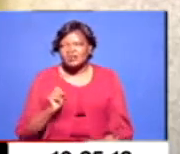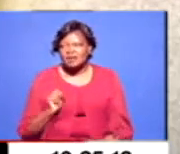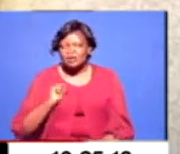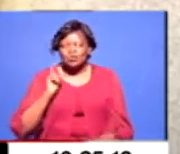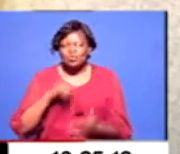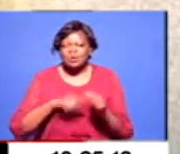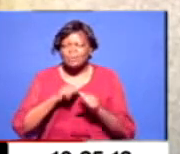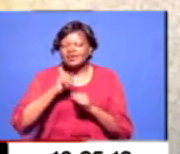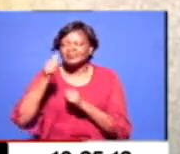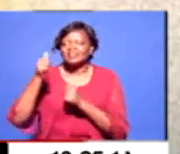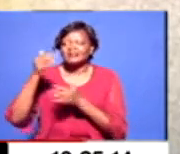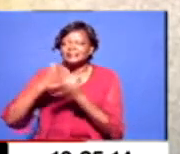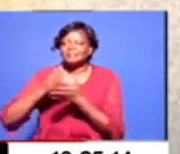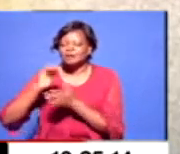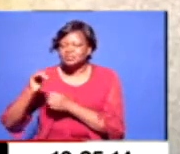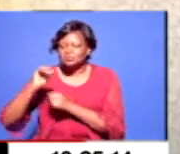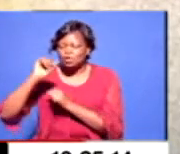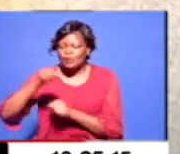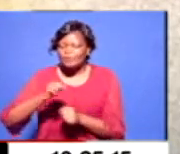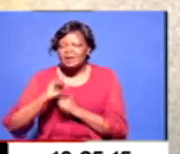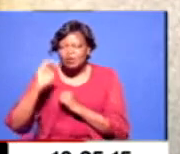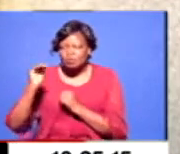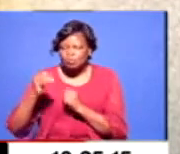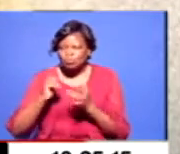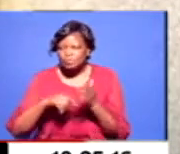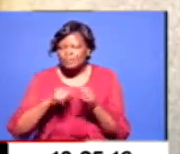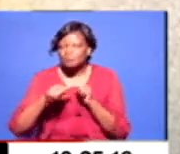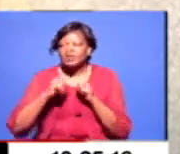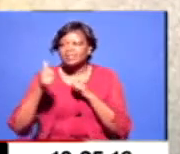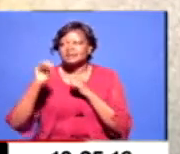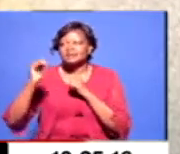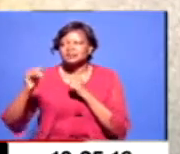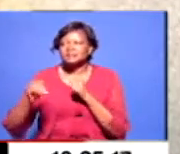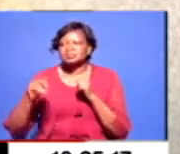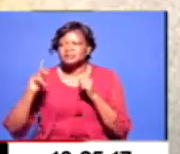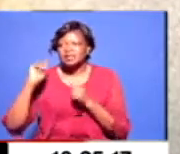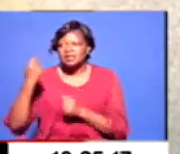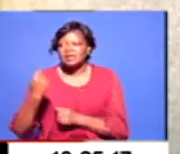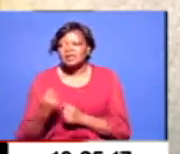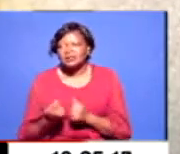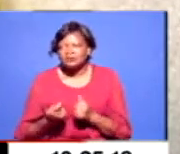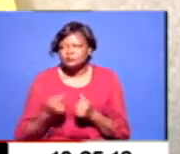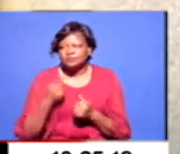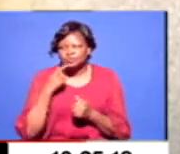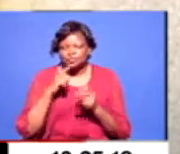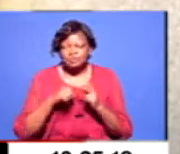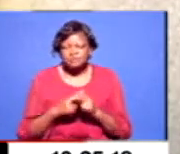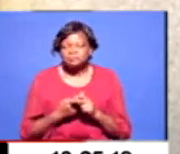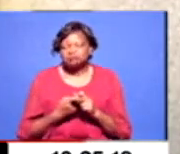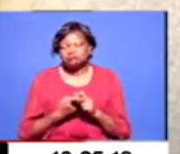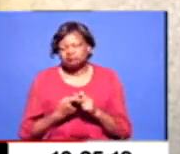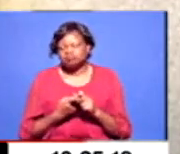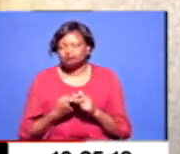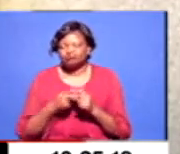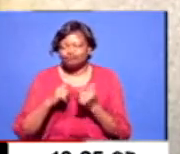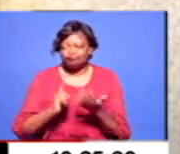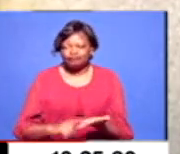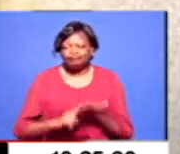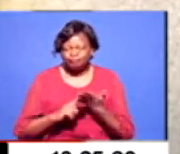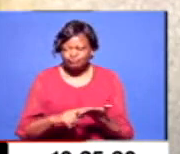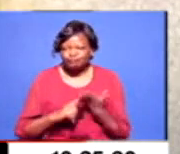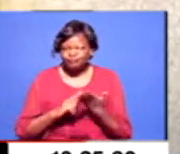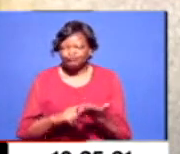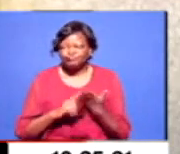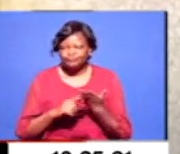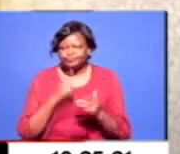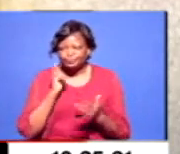other sub-counties in Homa Bay County? What about other counties in Kenya? So we sat down and discussed. And we